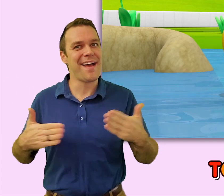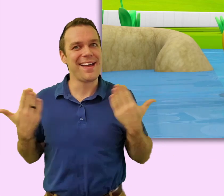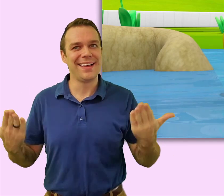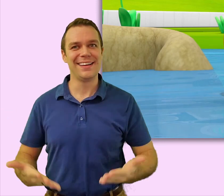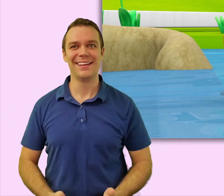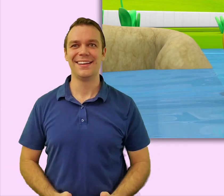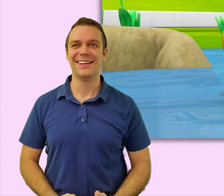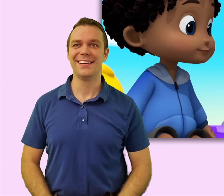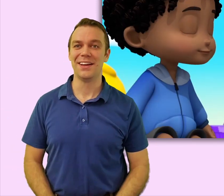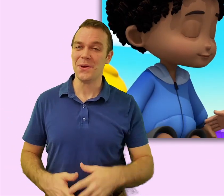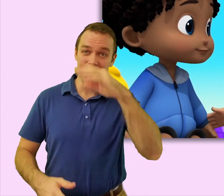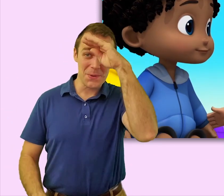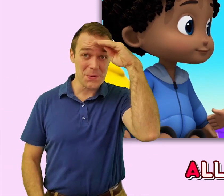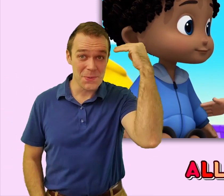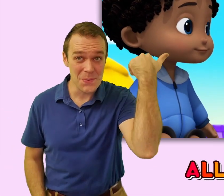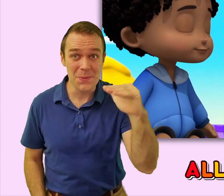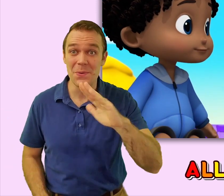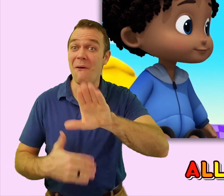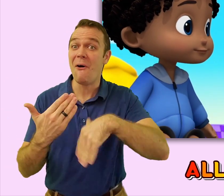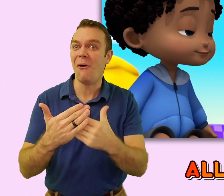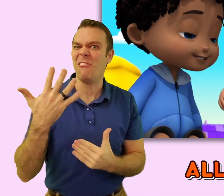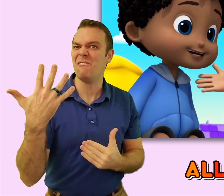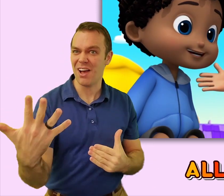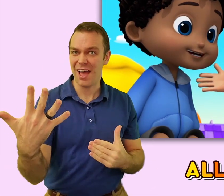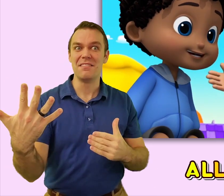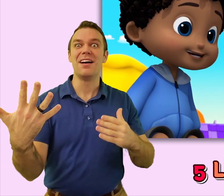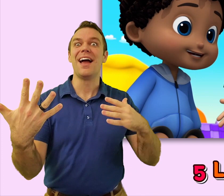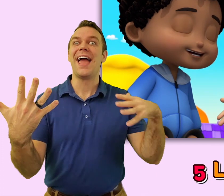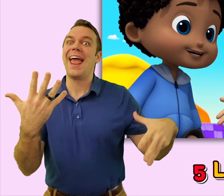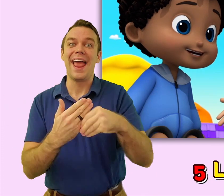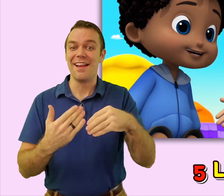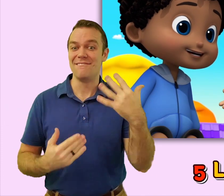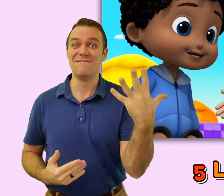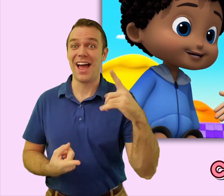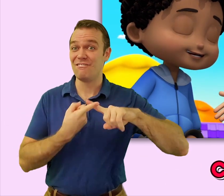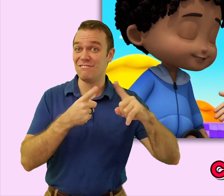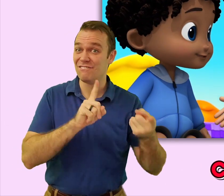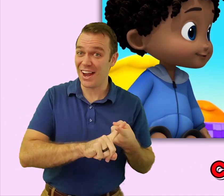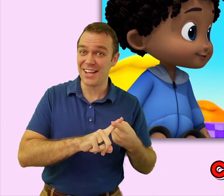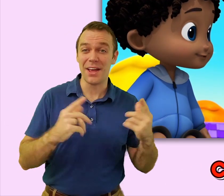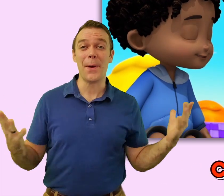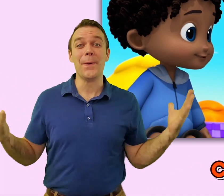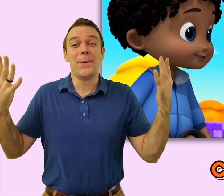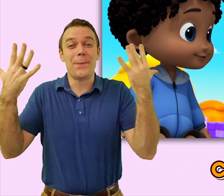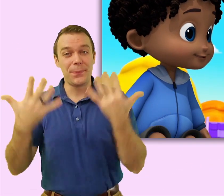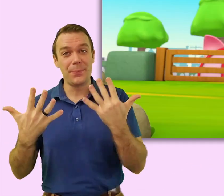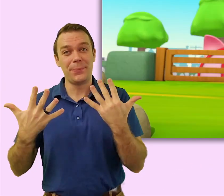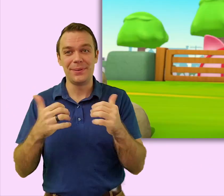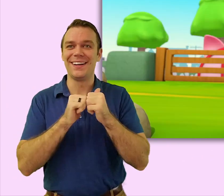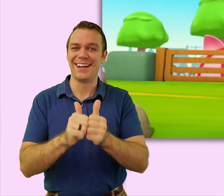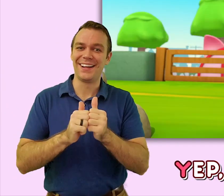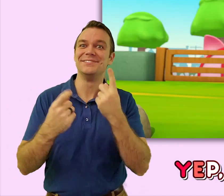them back. Phew! All 5 little ducks and 5 little Boom Buddies came home at